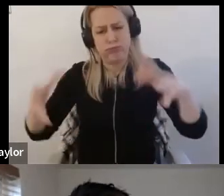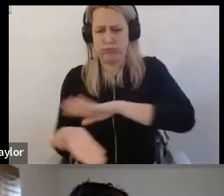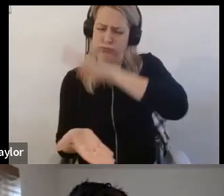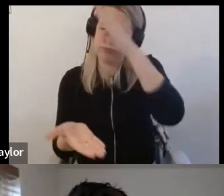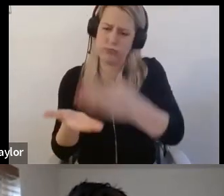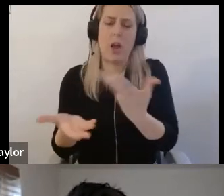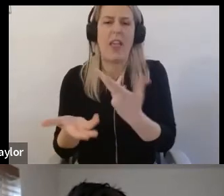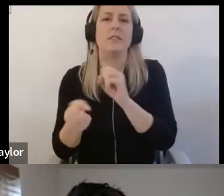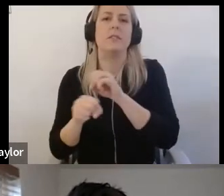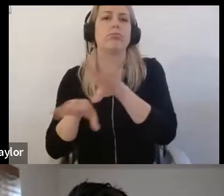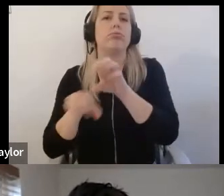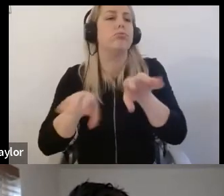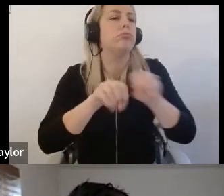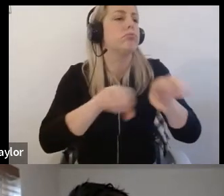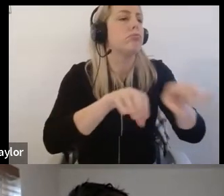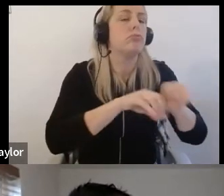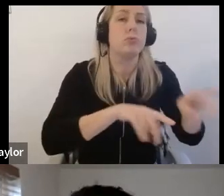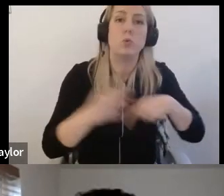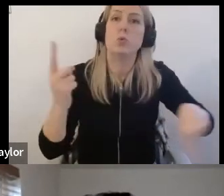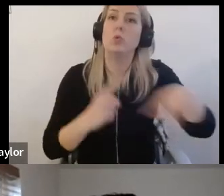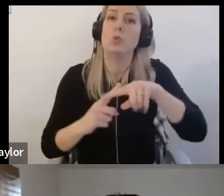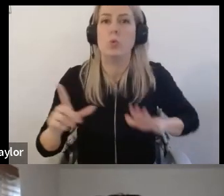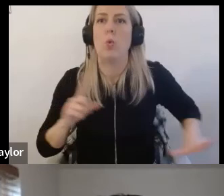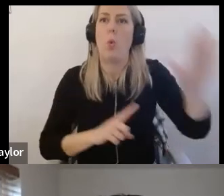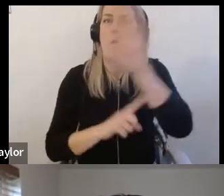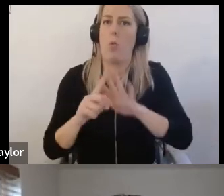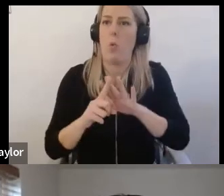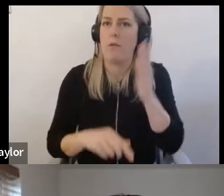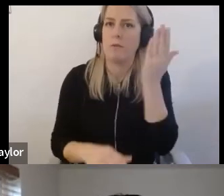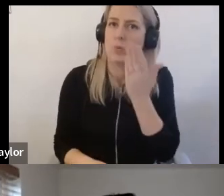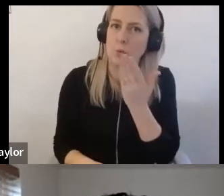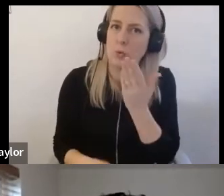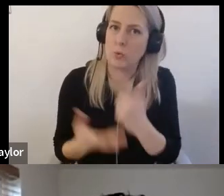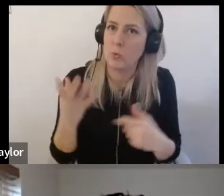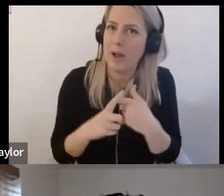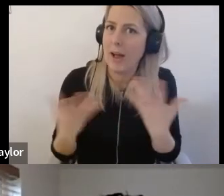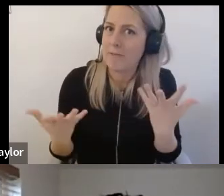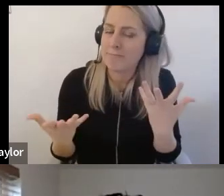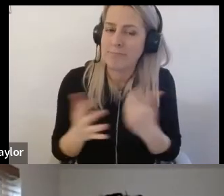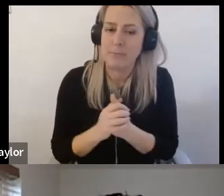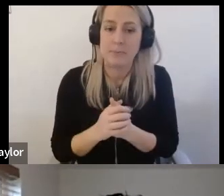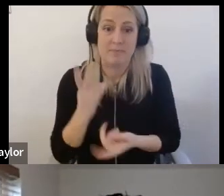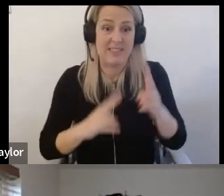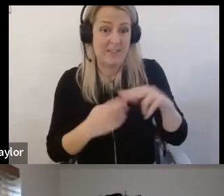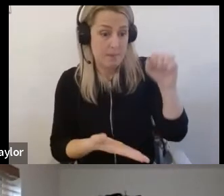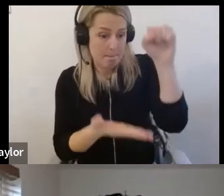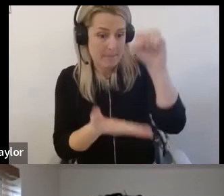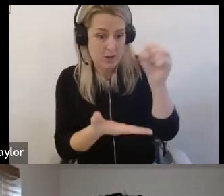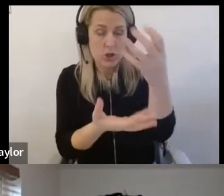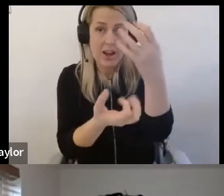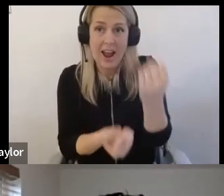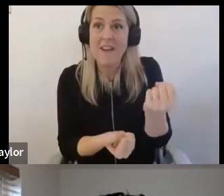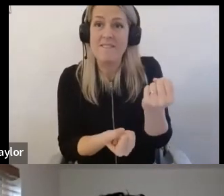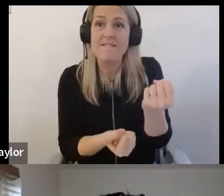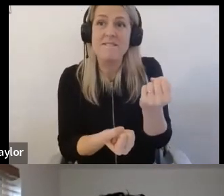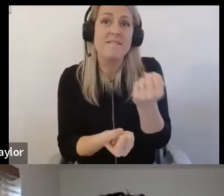risk, which is even if you do physically, you do have the budget, you could break even by getting the technology. If